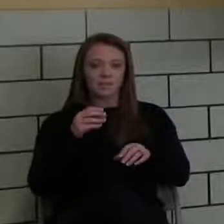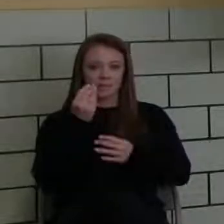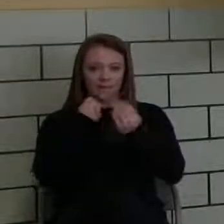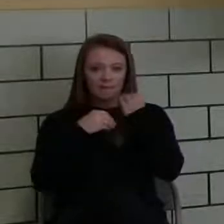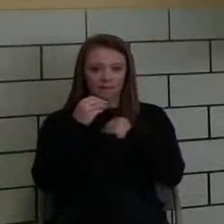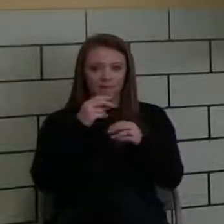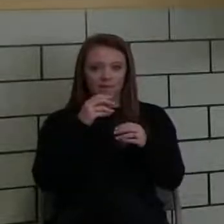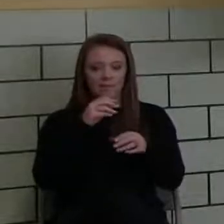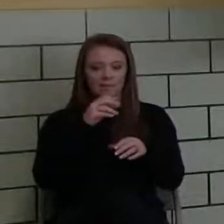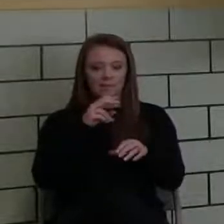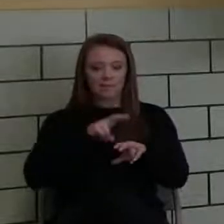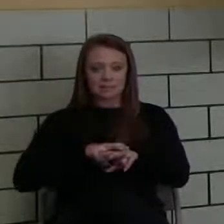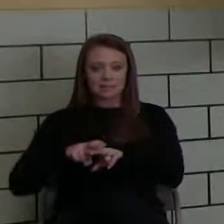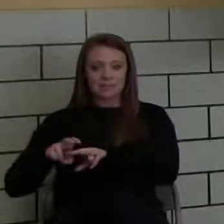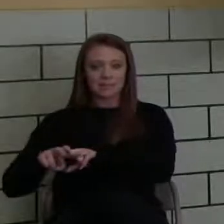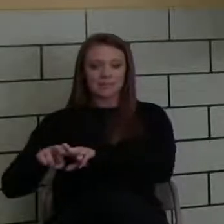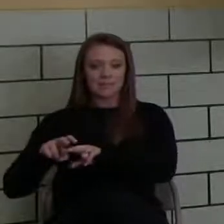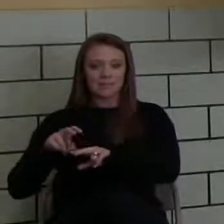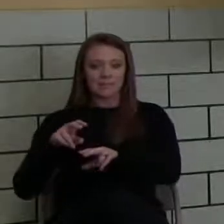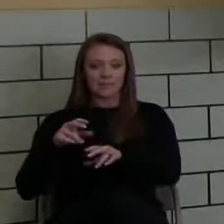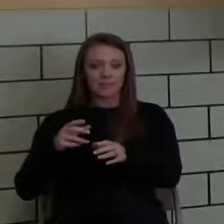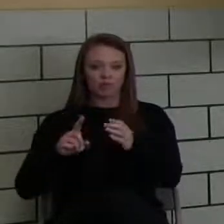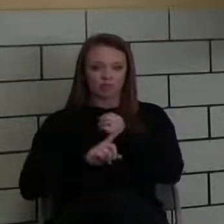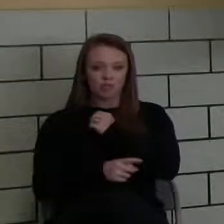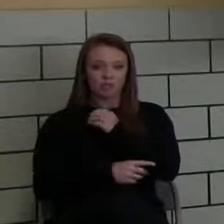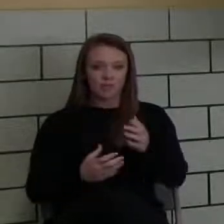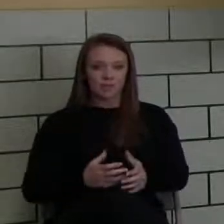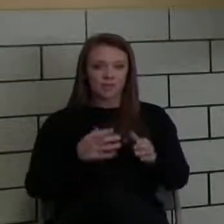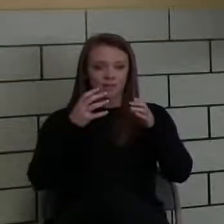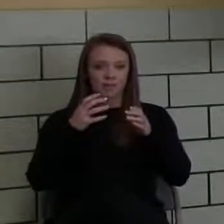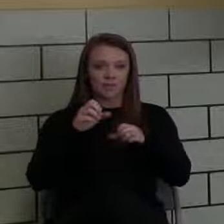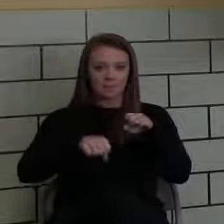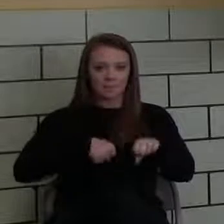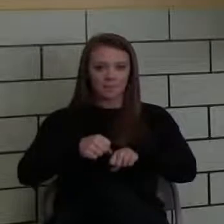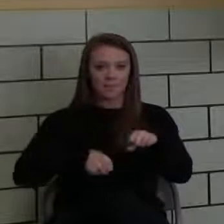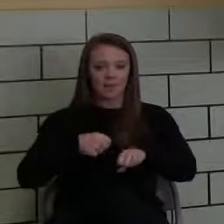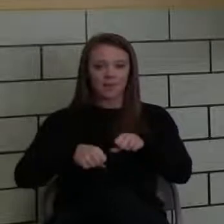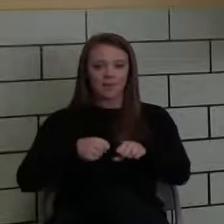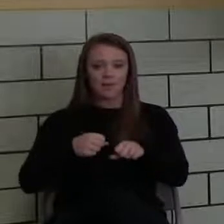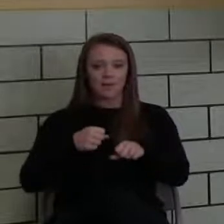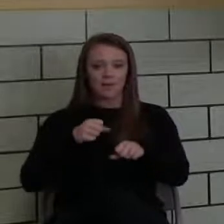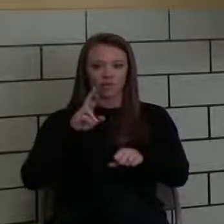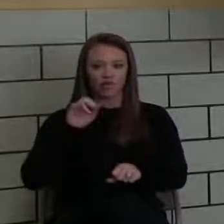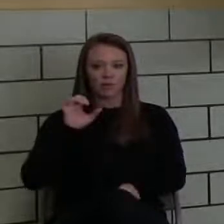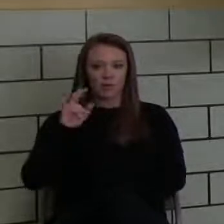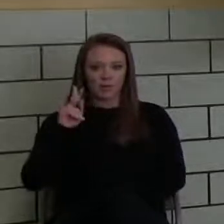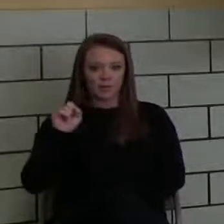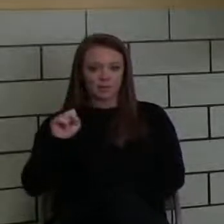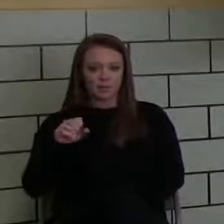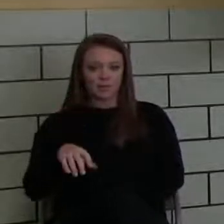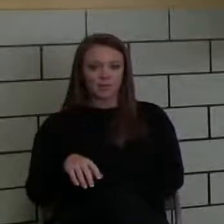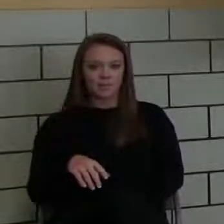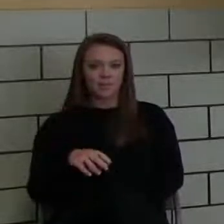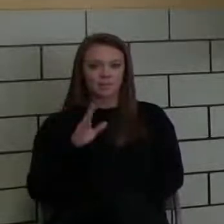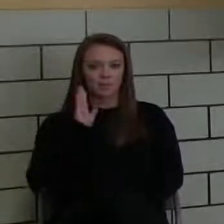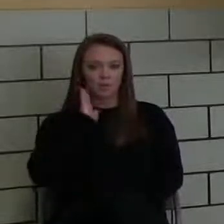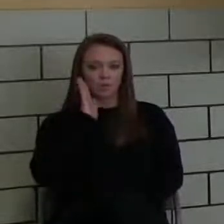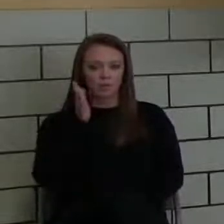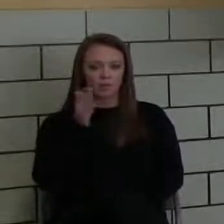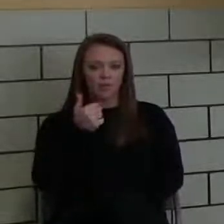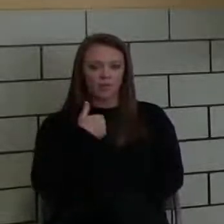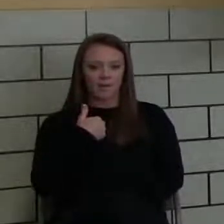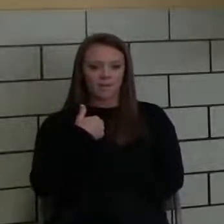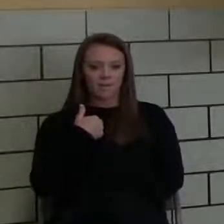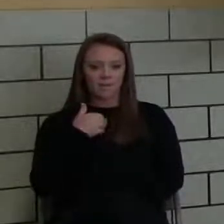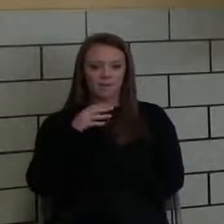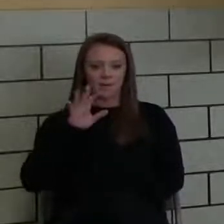spaces. Along the whole project, we have about 32 bike racks right now. We're showing 19 litter